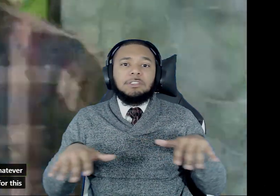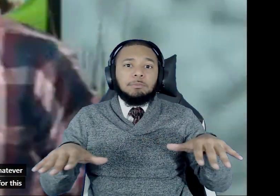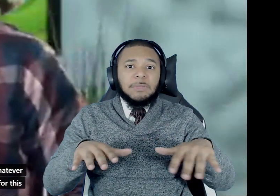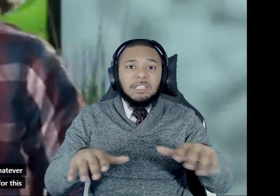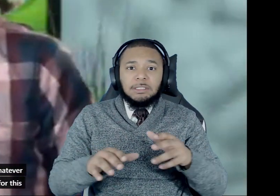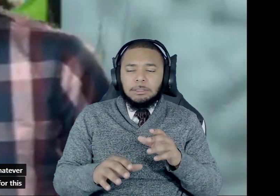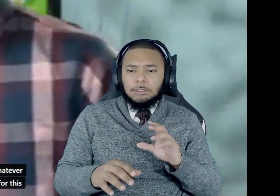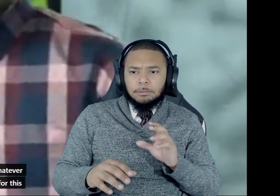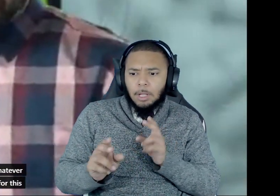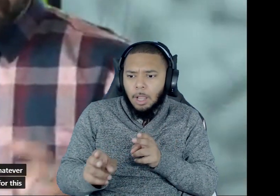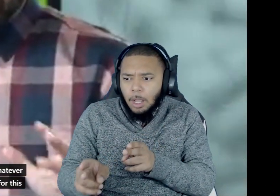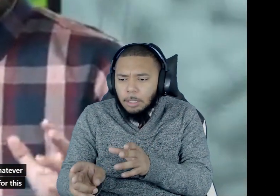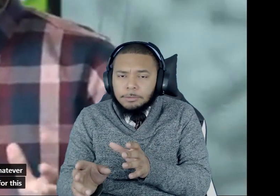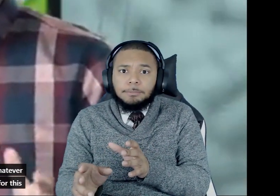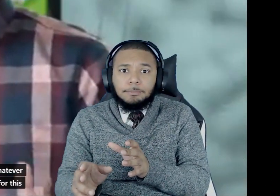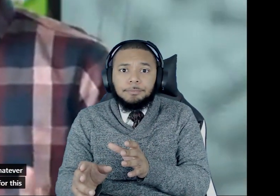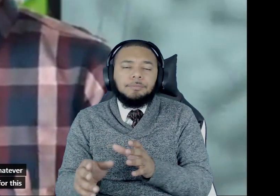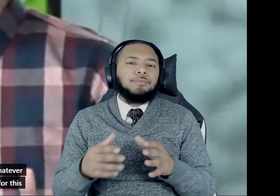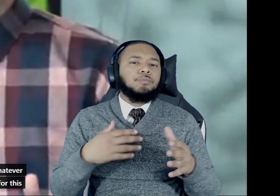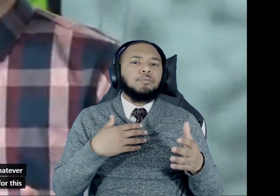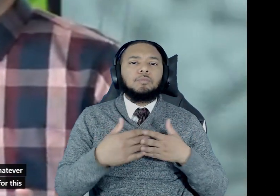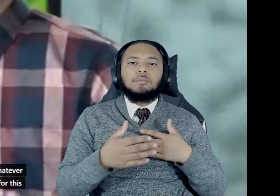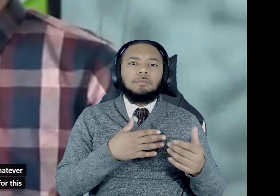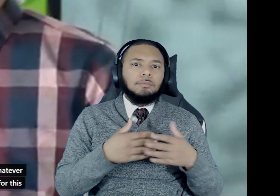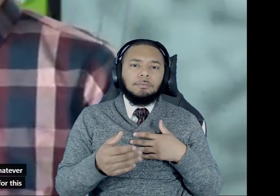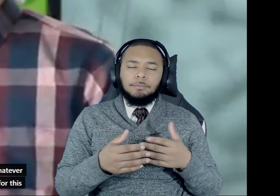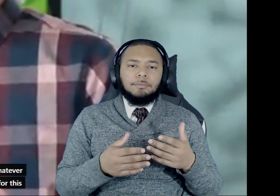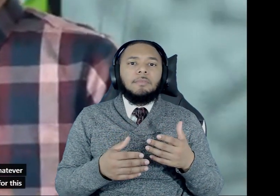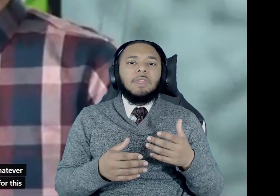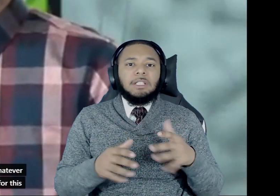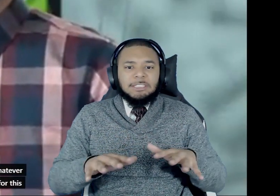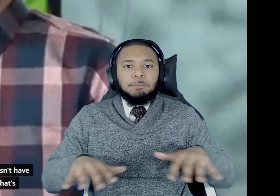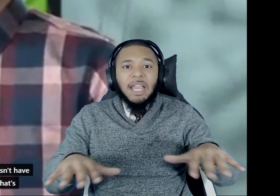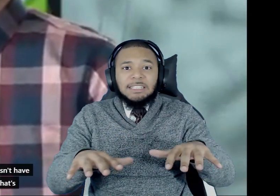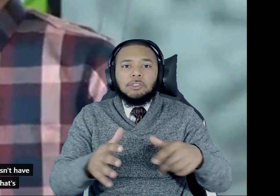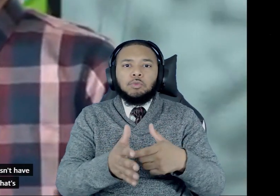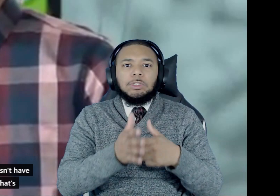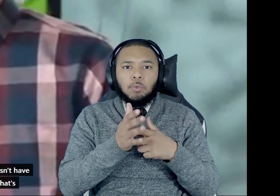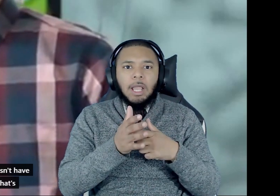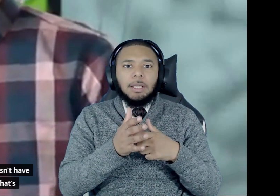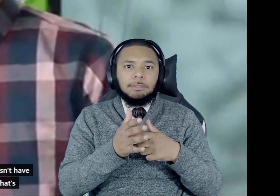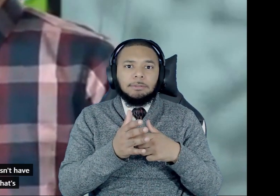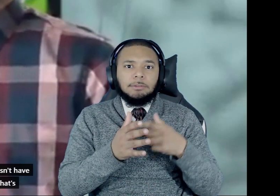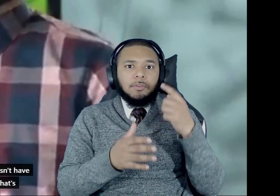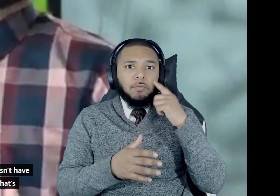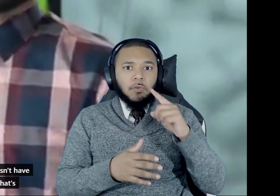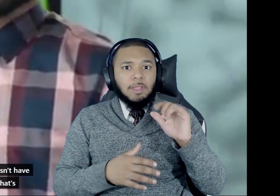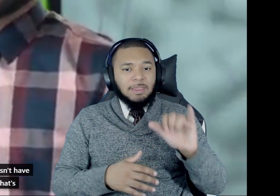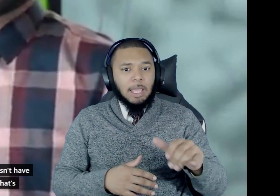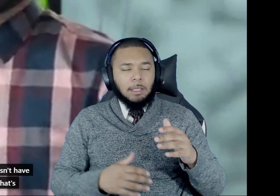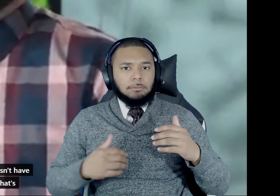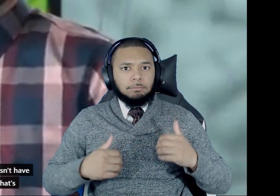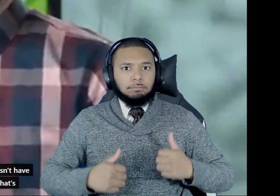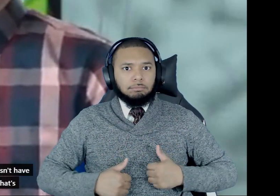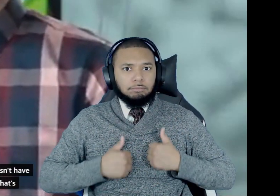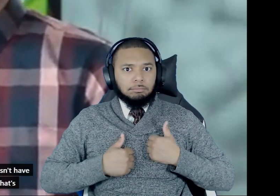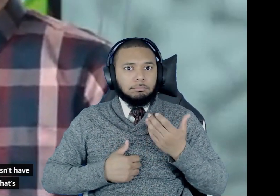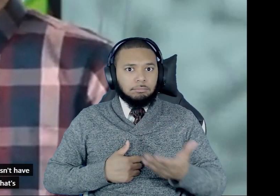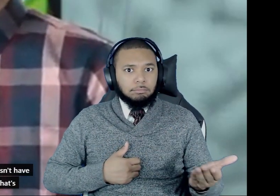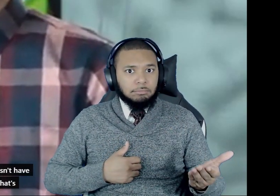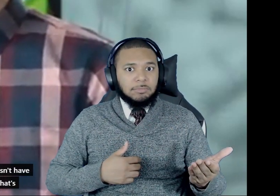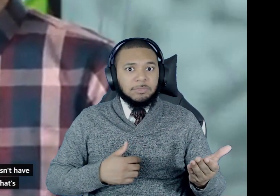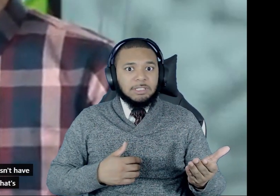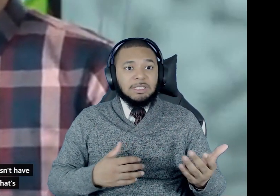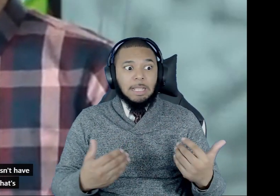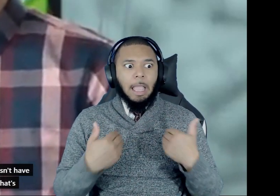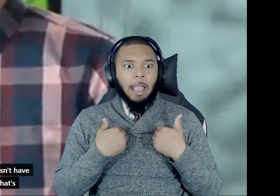hunt. Whatever it is, it's absolutely essential for this organism to have, and if it doesn't have it, or if it's in